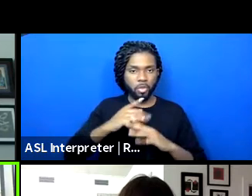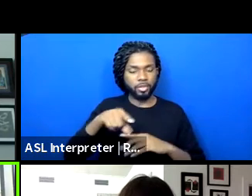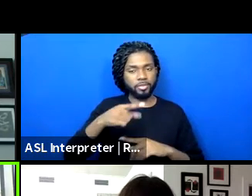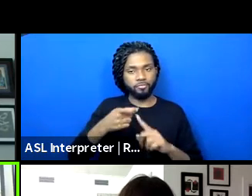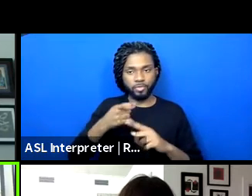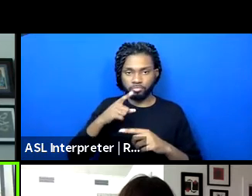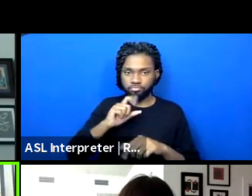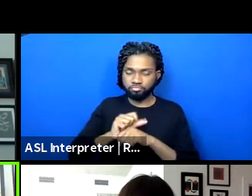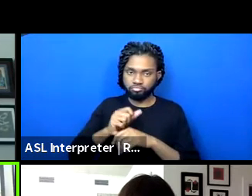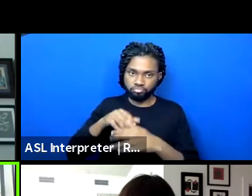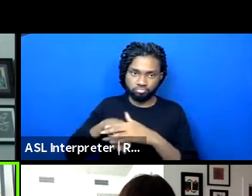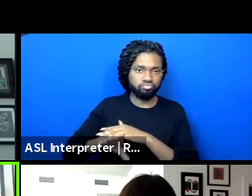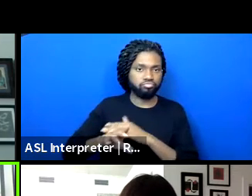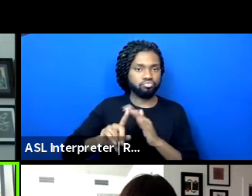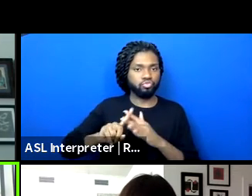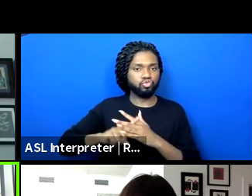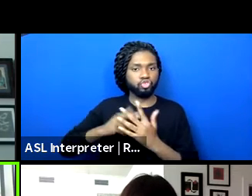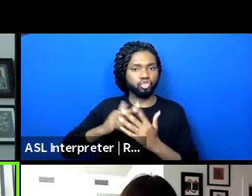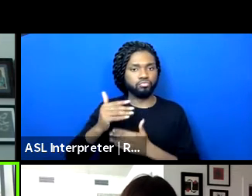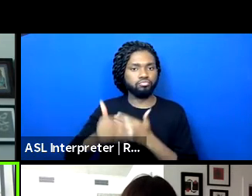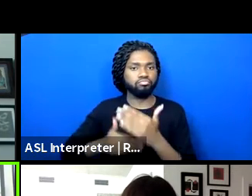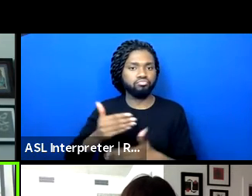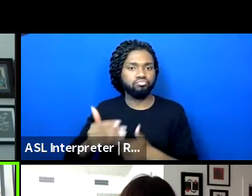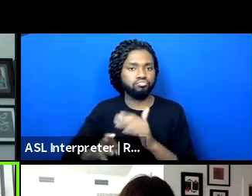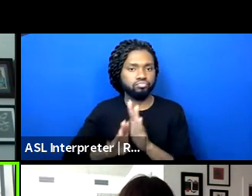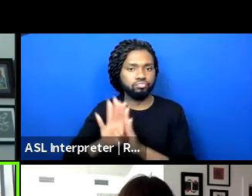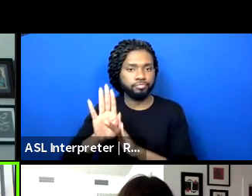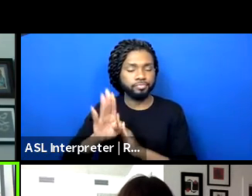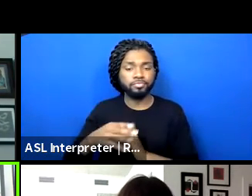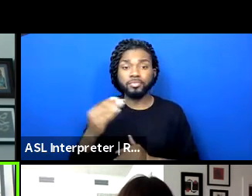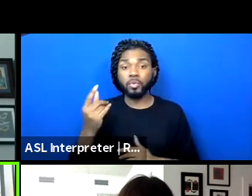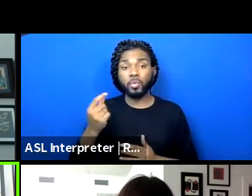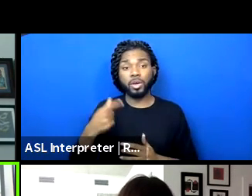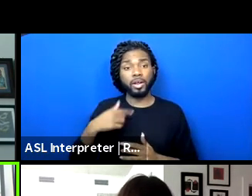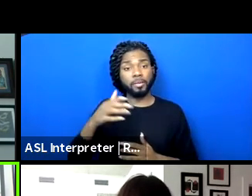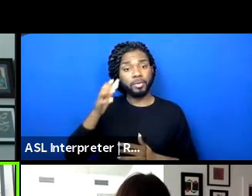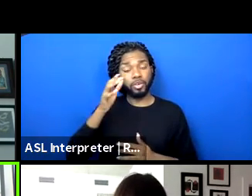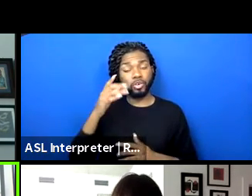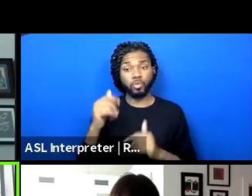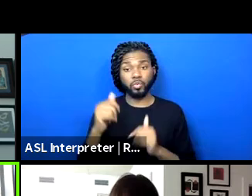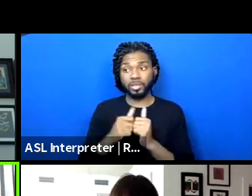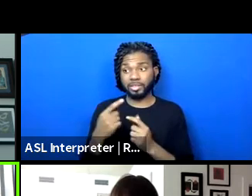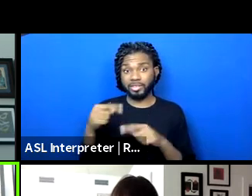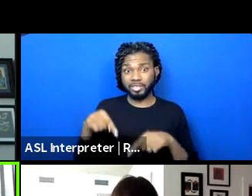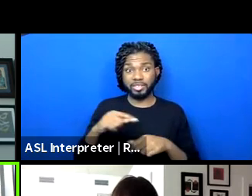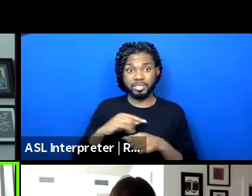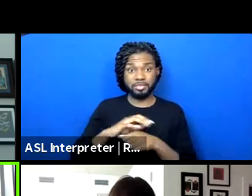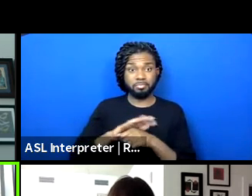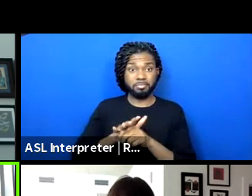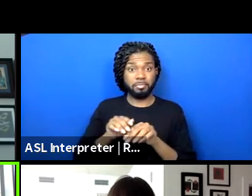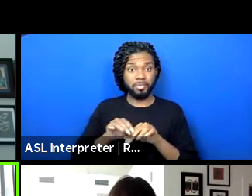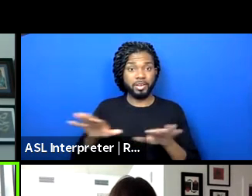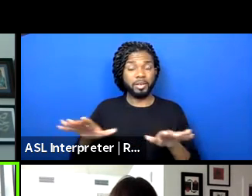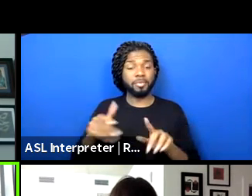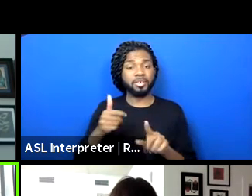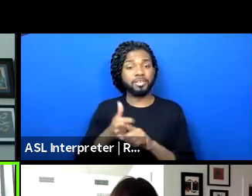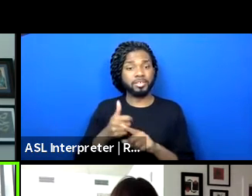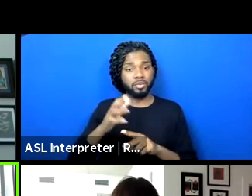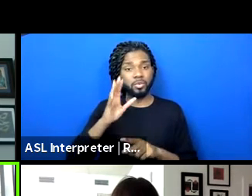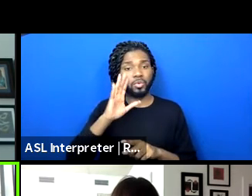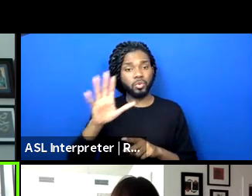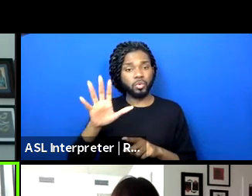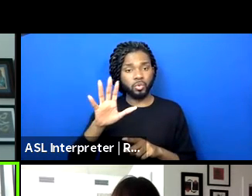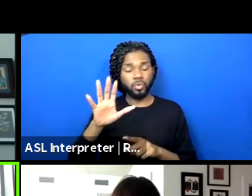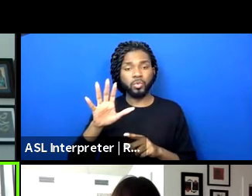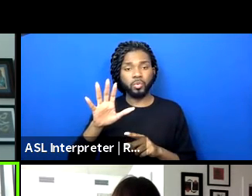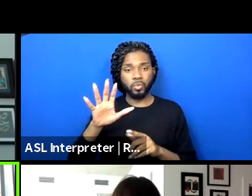off. And it's what I'm fearing is that this last one, the pandemic, is going to erase a whole generation